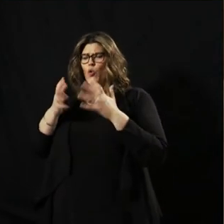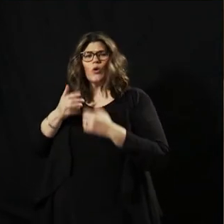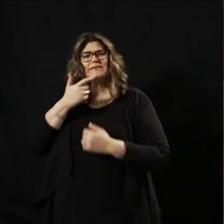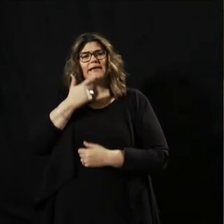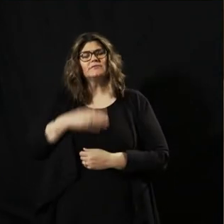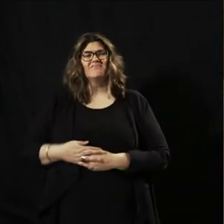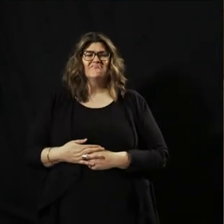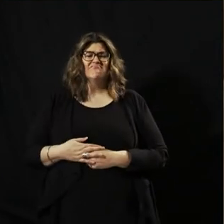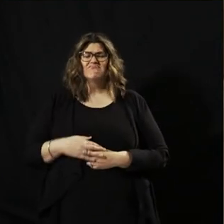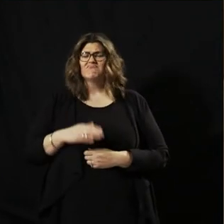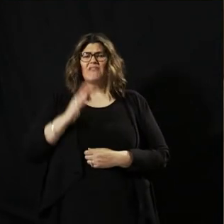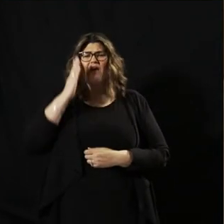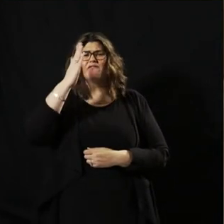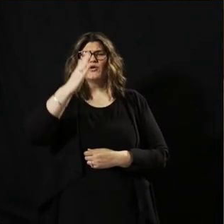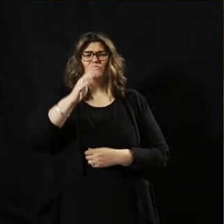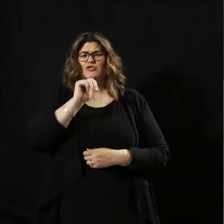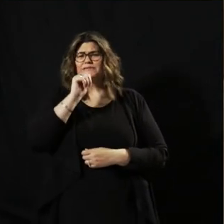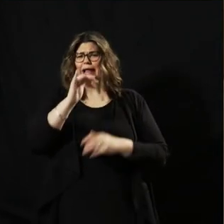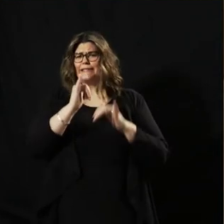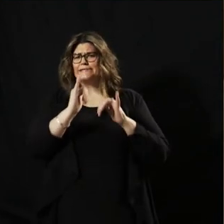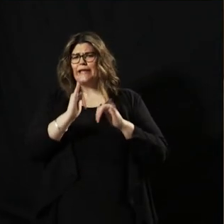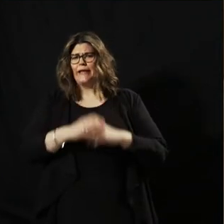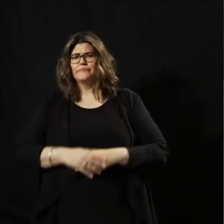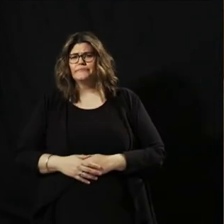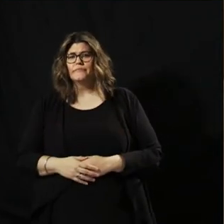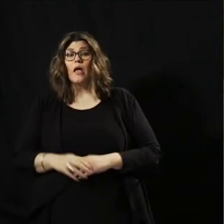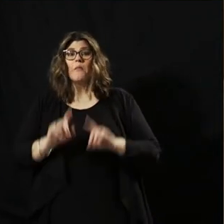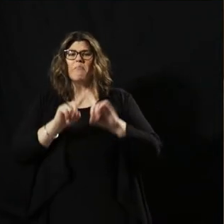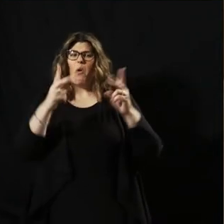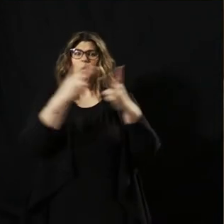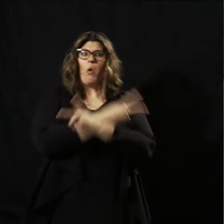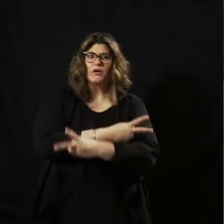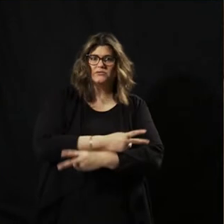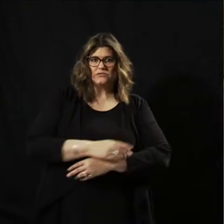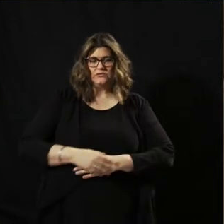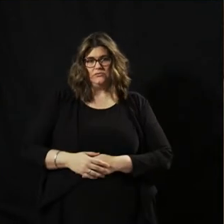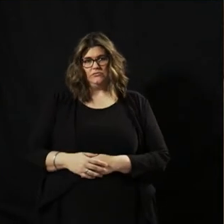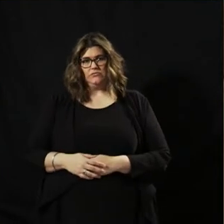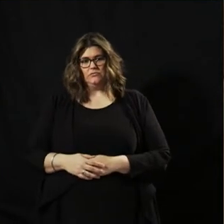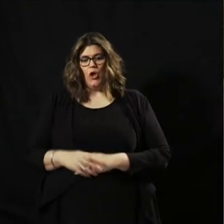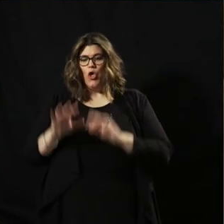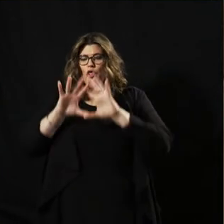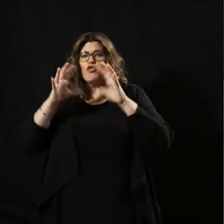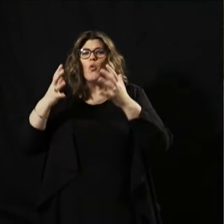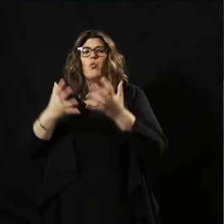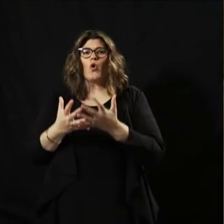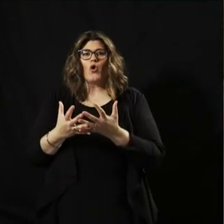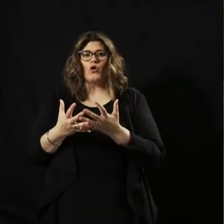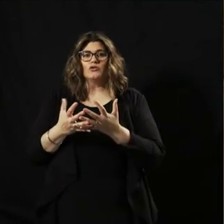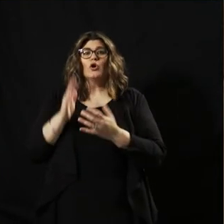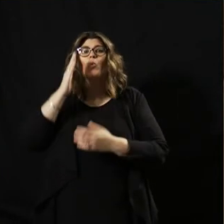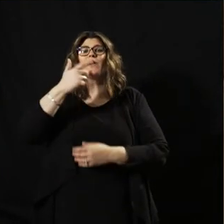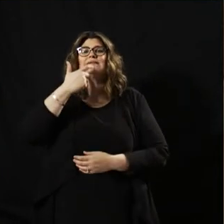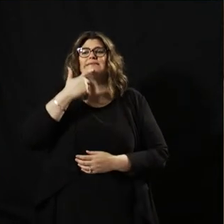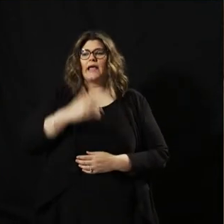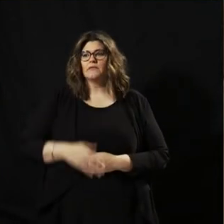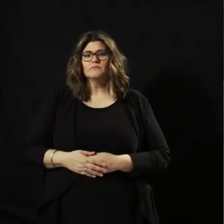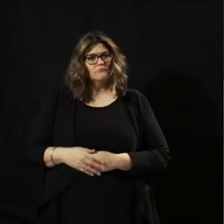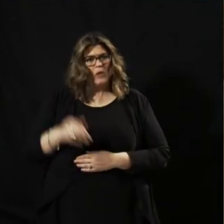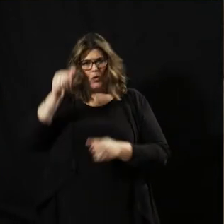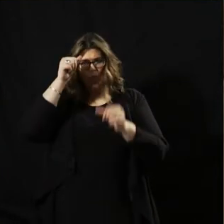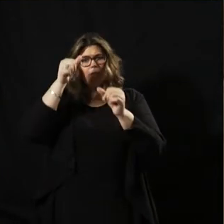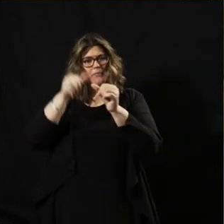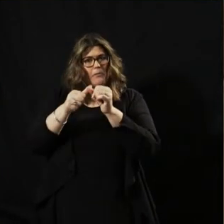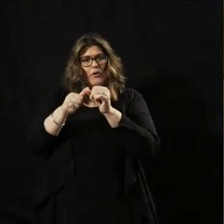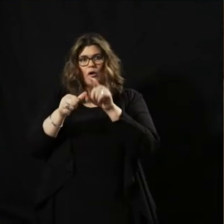not going to be the same, but they are going to be worse. The world of the flesh tells us to remain in the